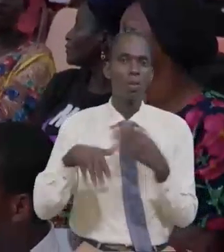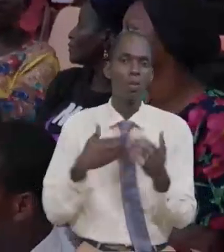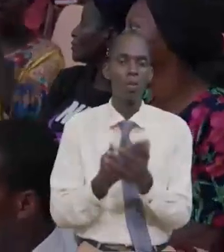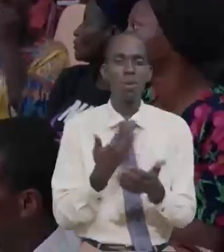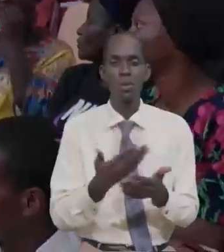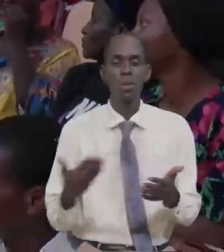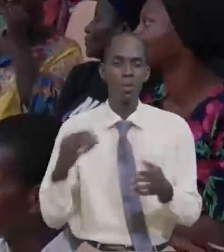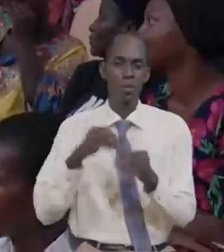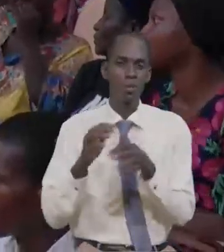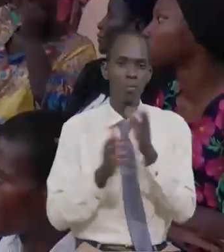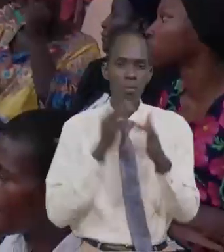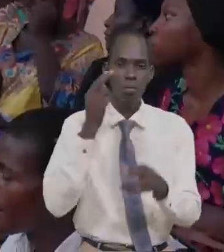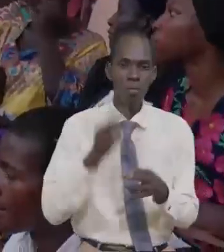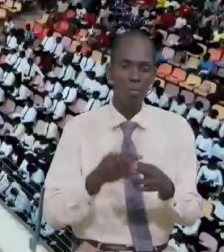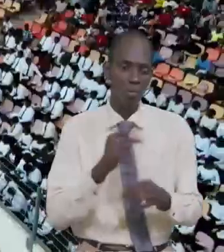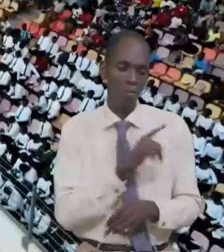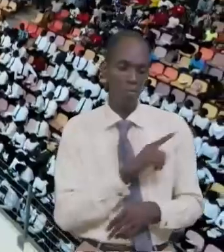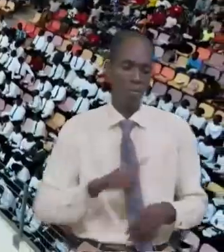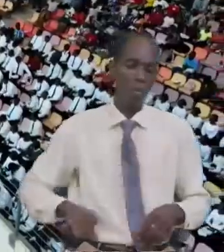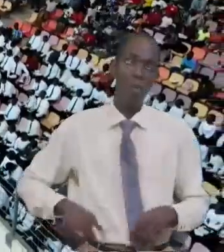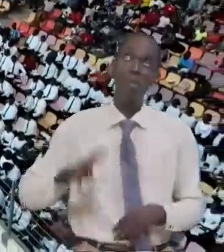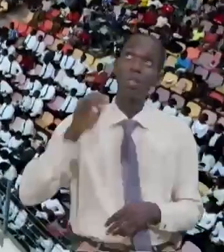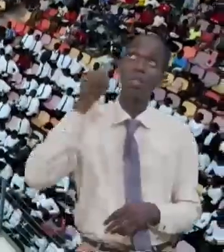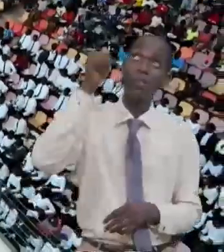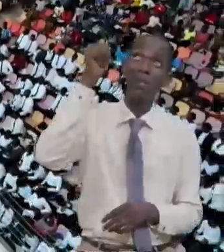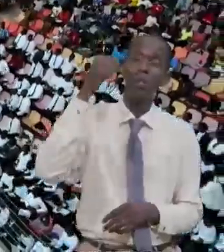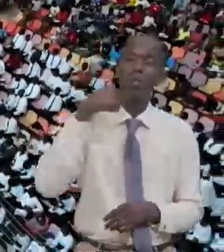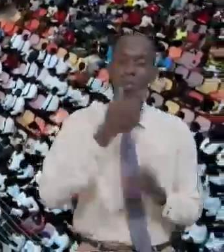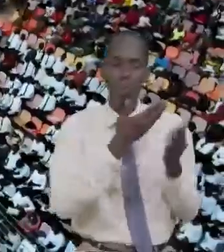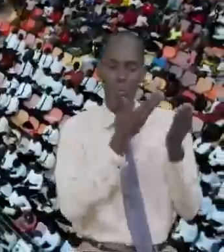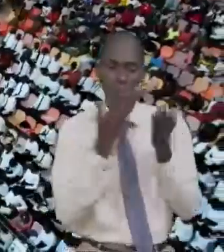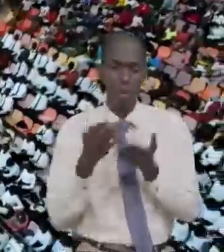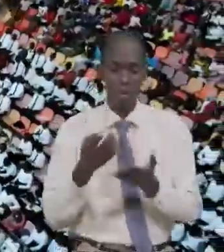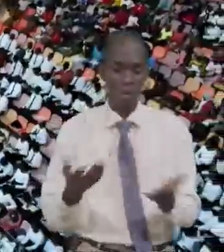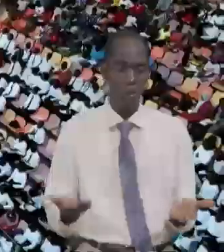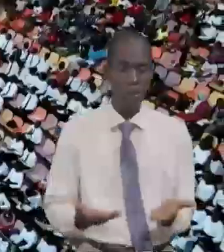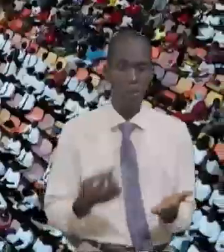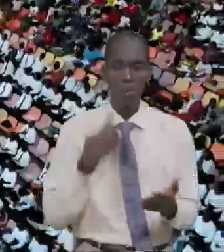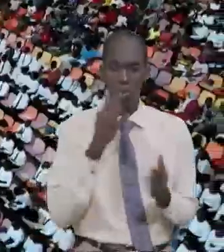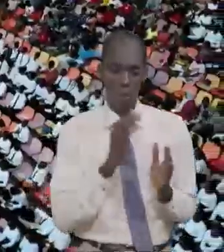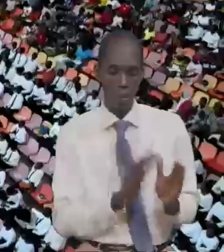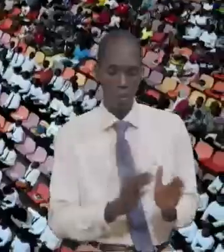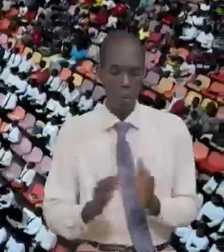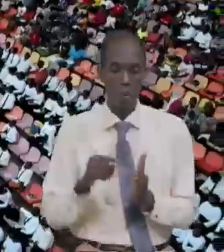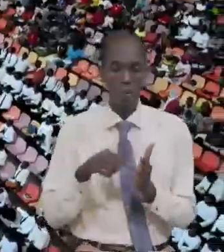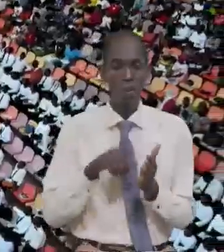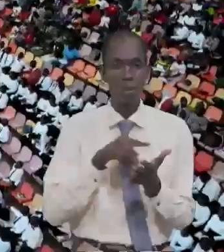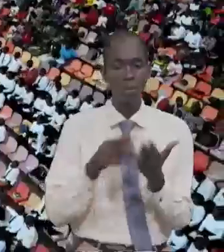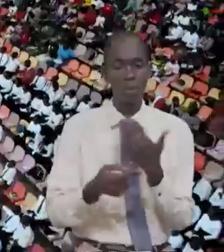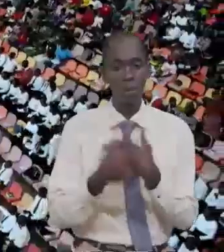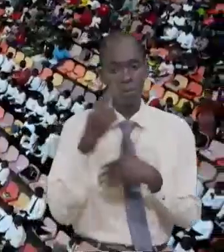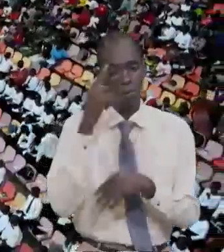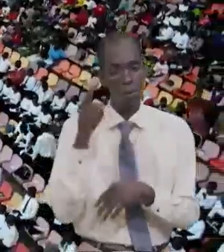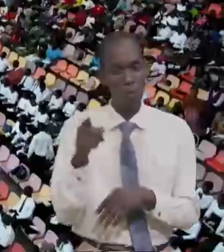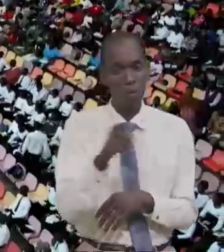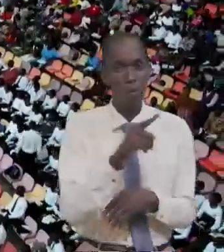this for you, to make you the man, the woman, the boy, the girl, the young